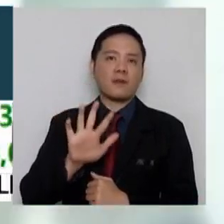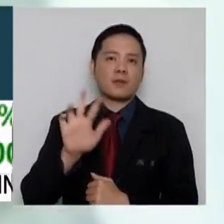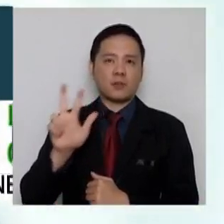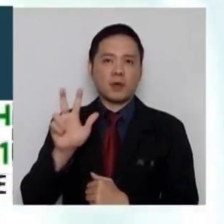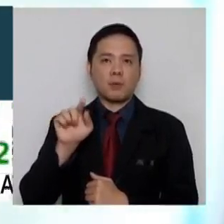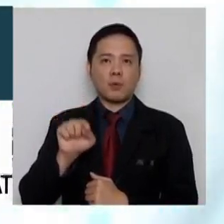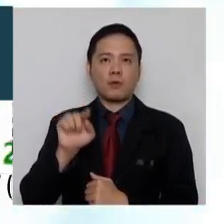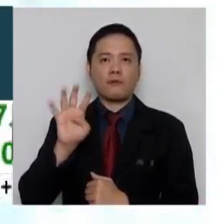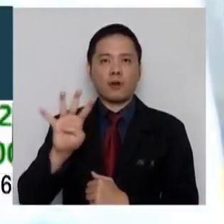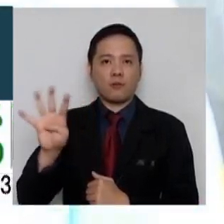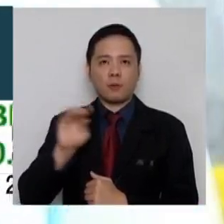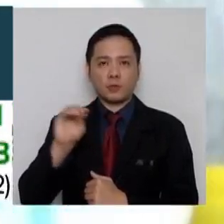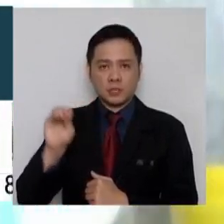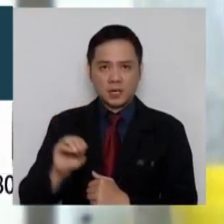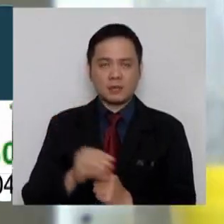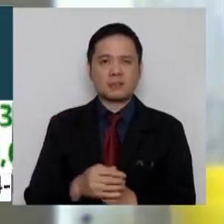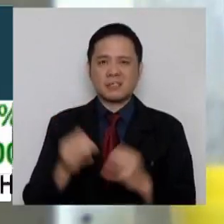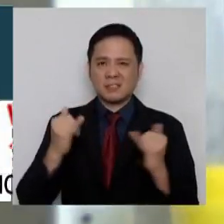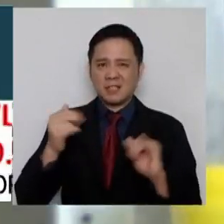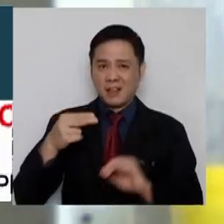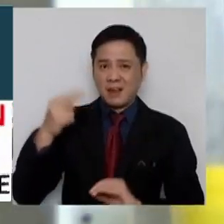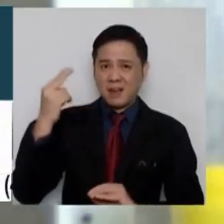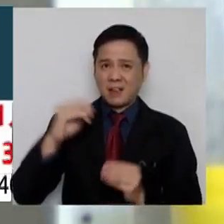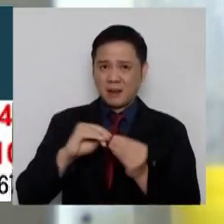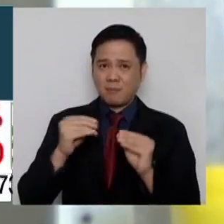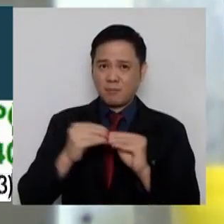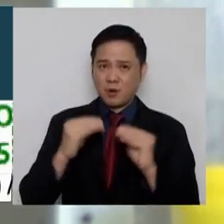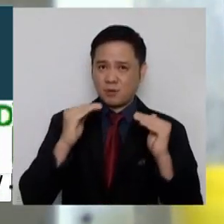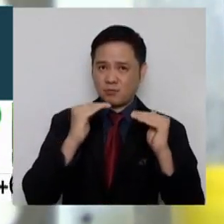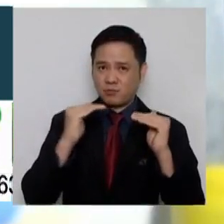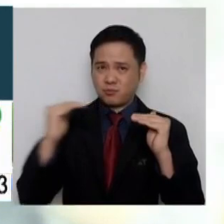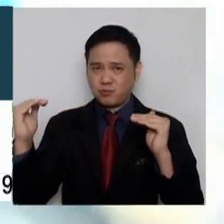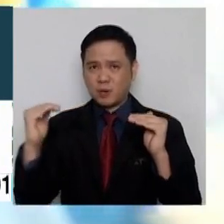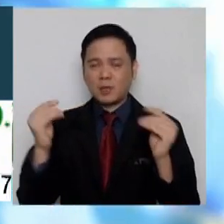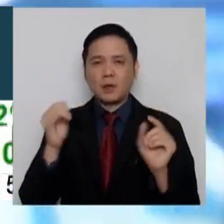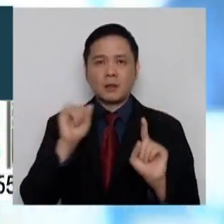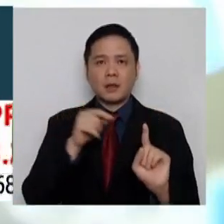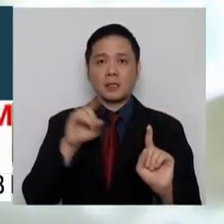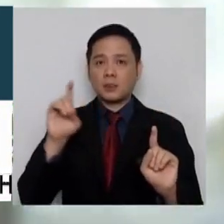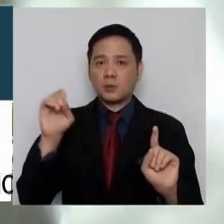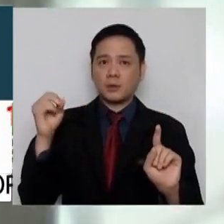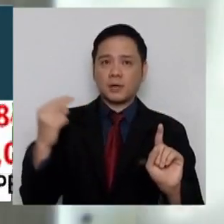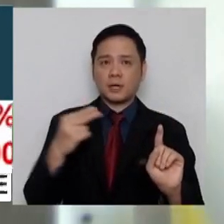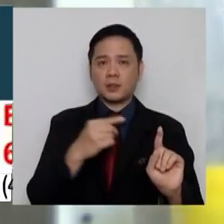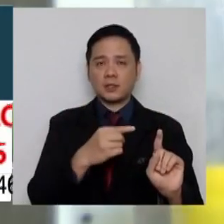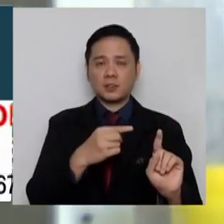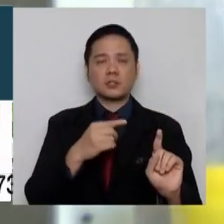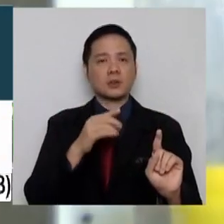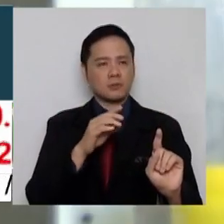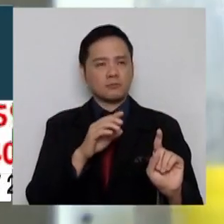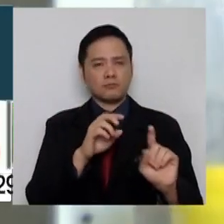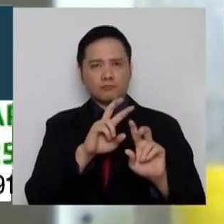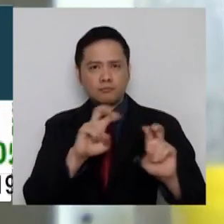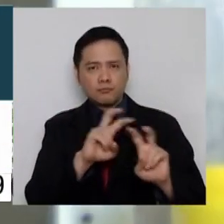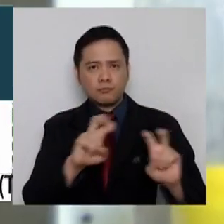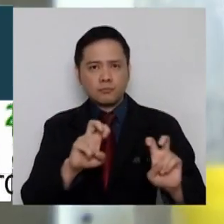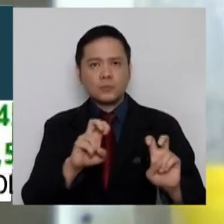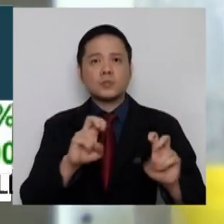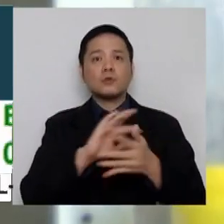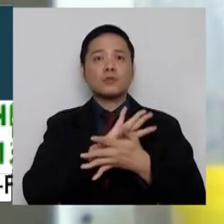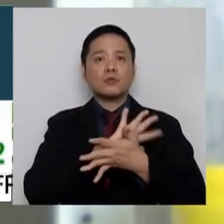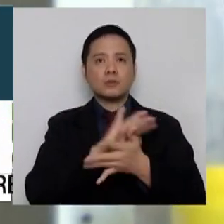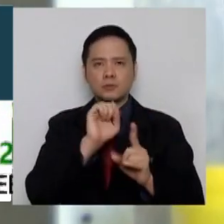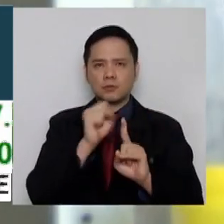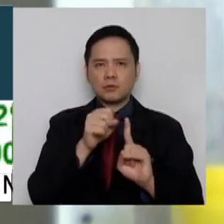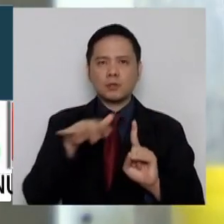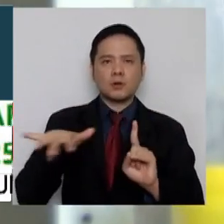63.44%. So still quite high numbers there, Carmina. According to the DOH, while the COVID situation in most parts of the